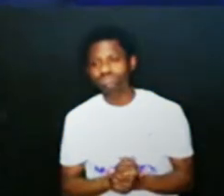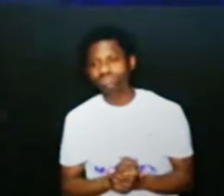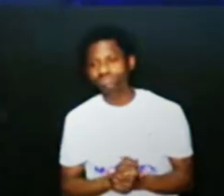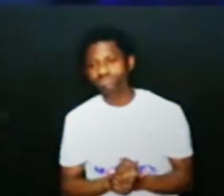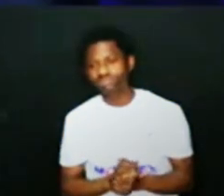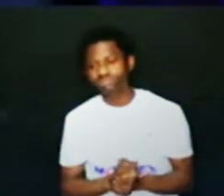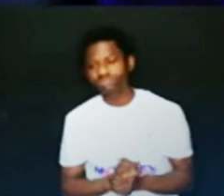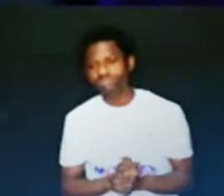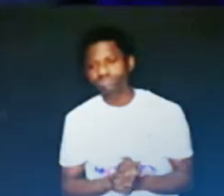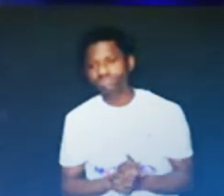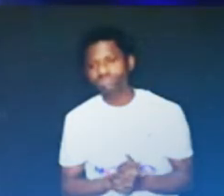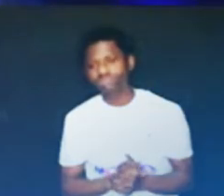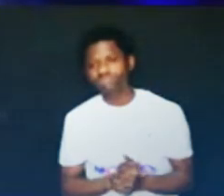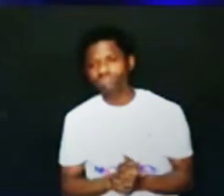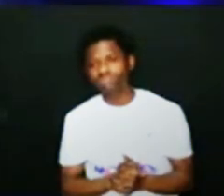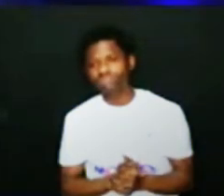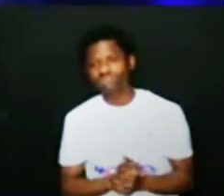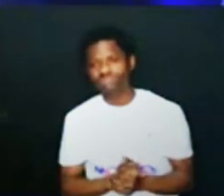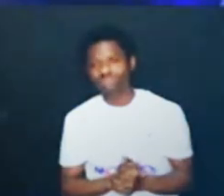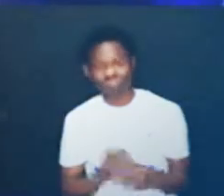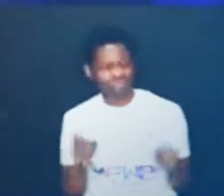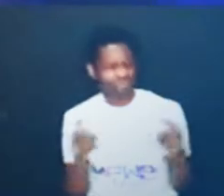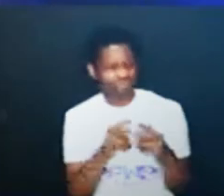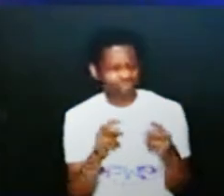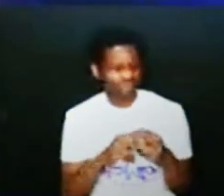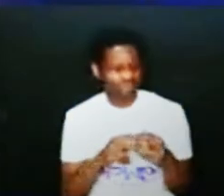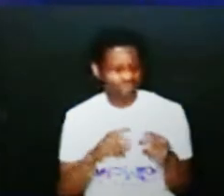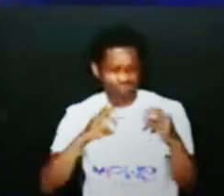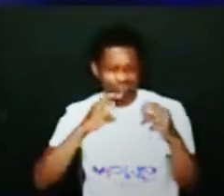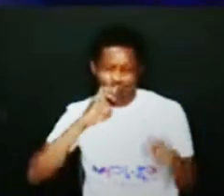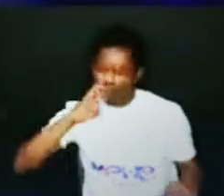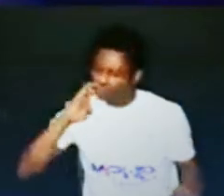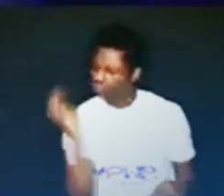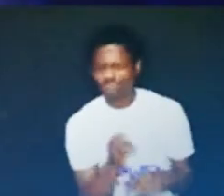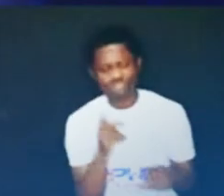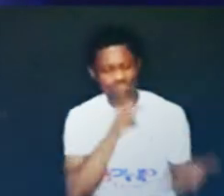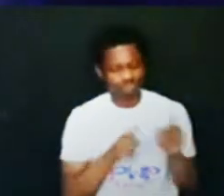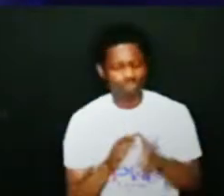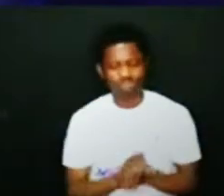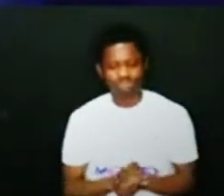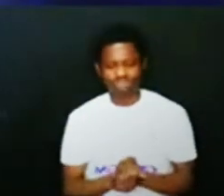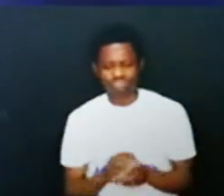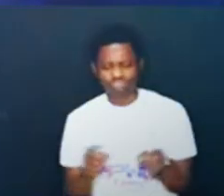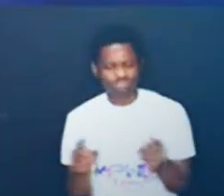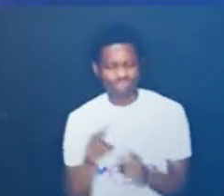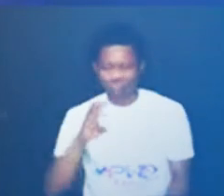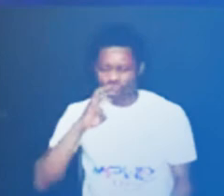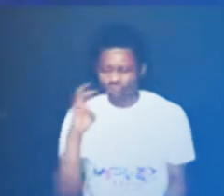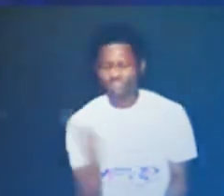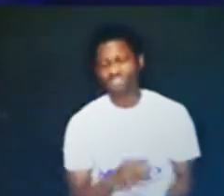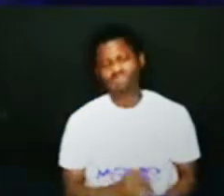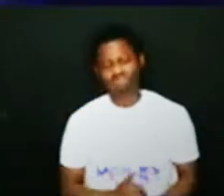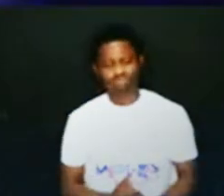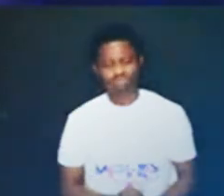dae sununina ebekwa kuvi. Very wicked guys. We were timodim for pa.